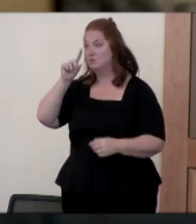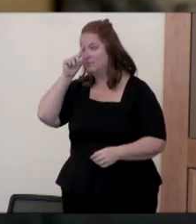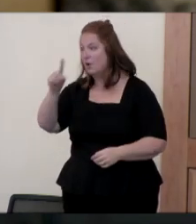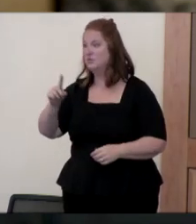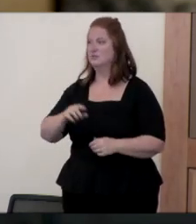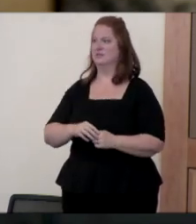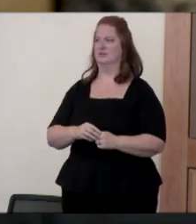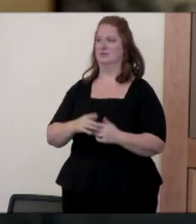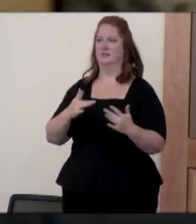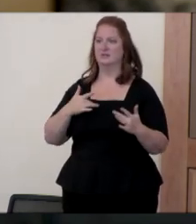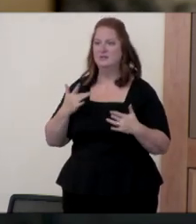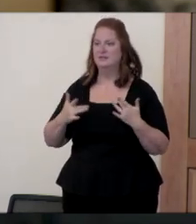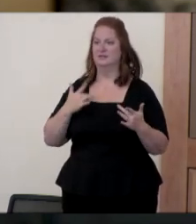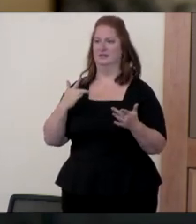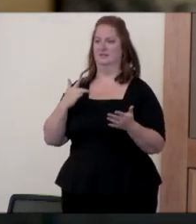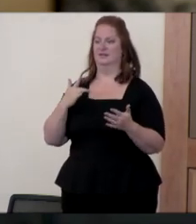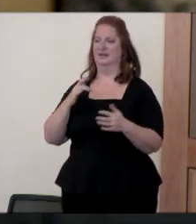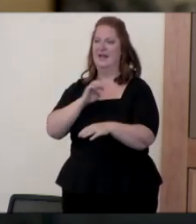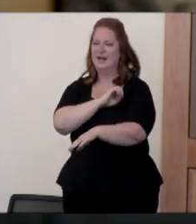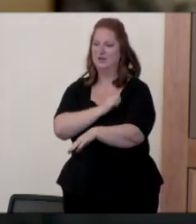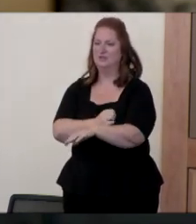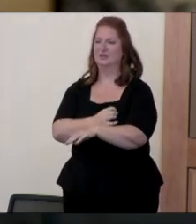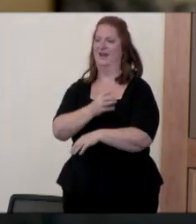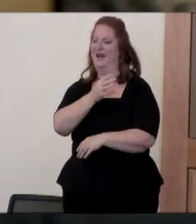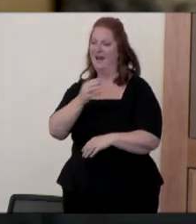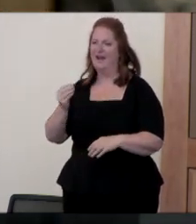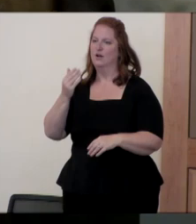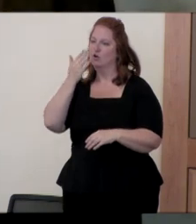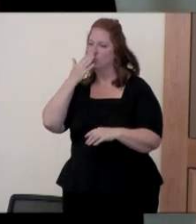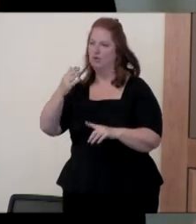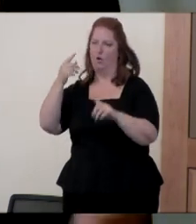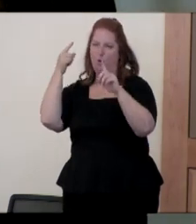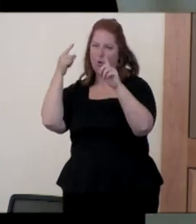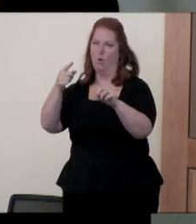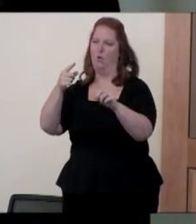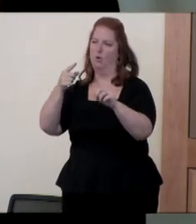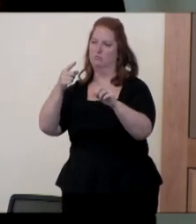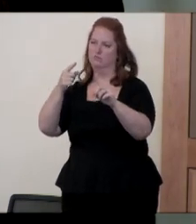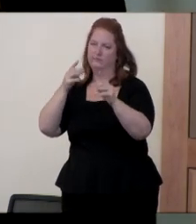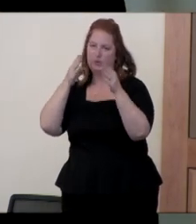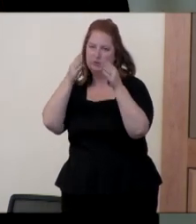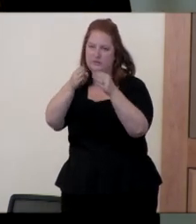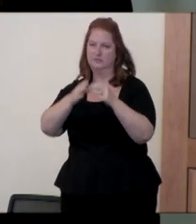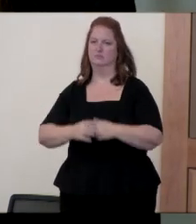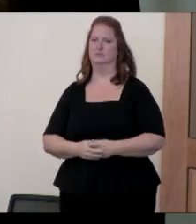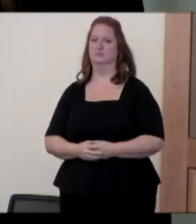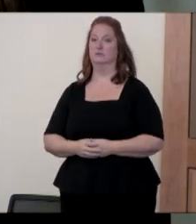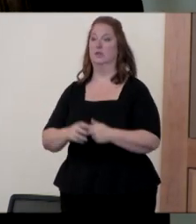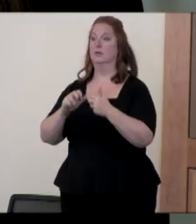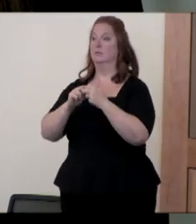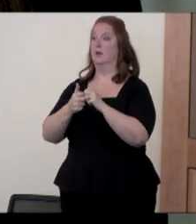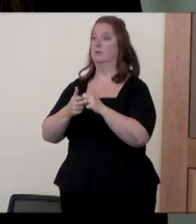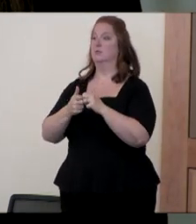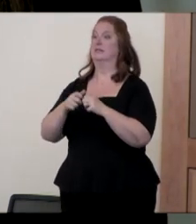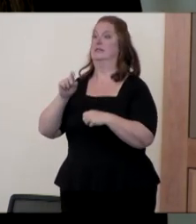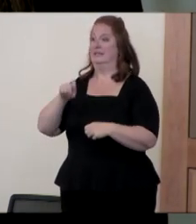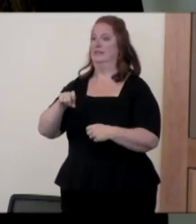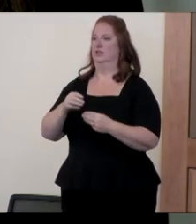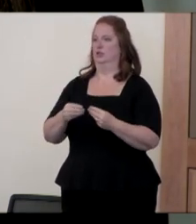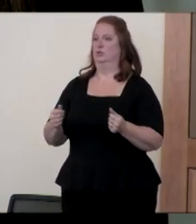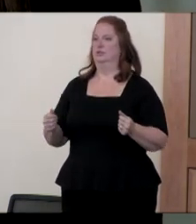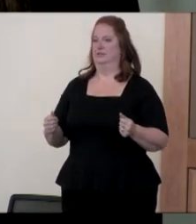they're energetic, and they're really goal-directed. It's solving problems that need solutions.